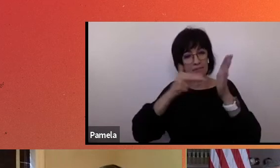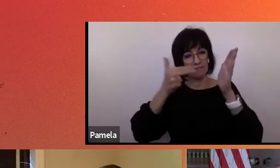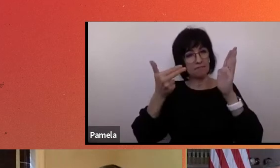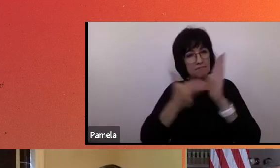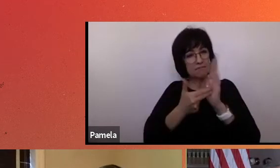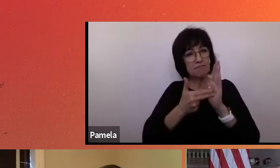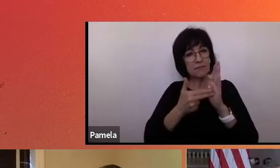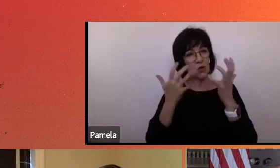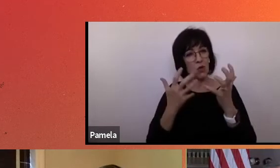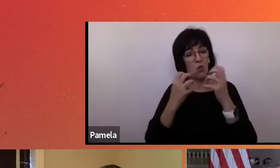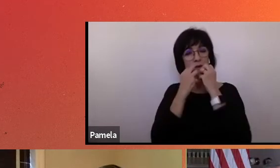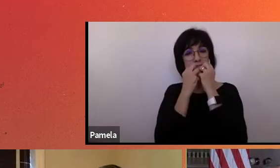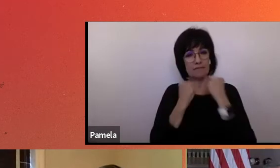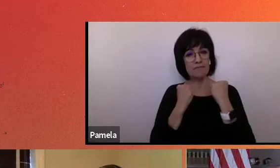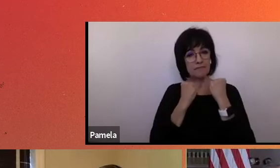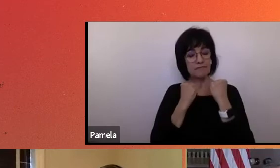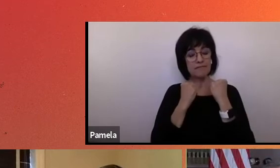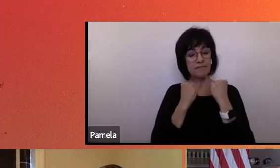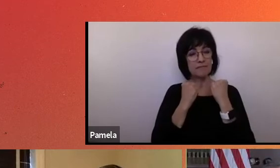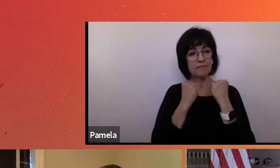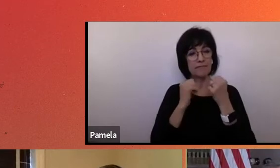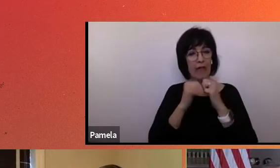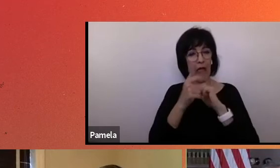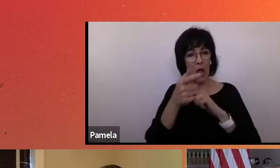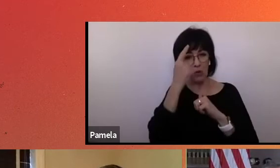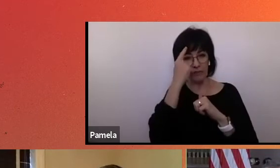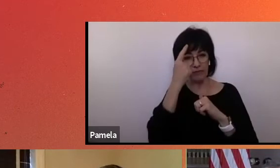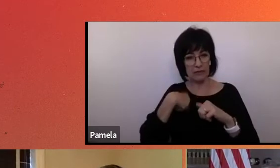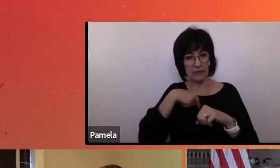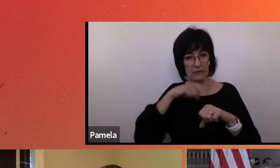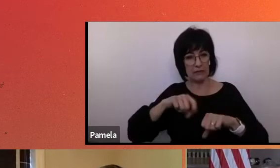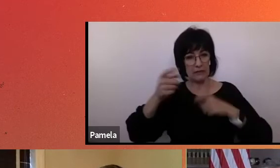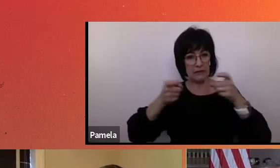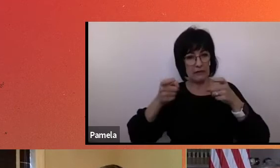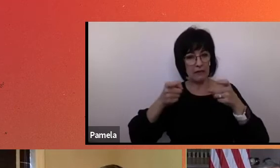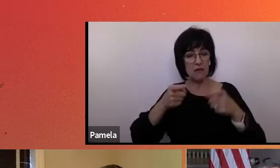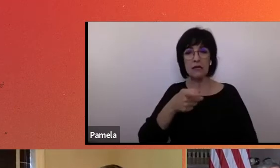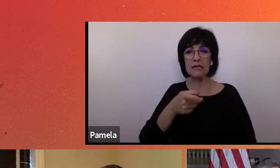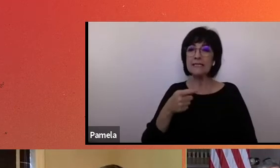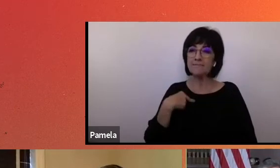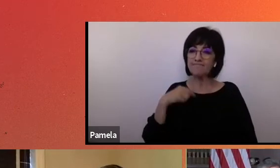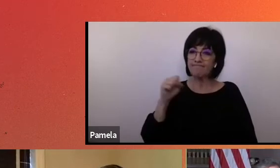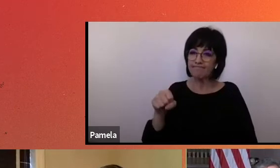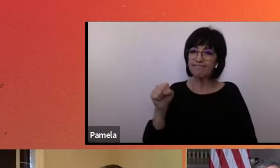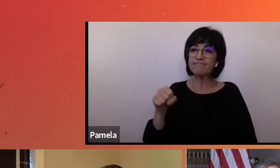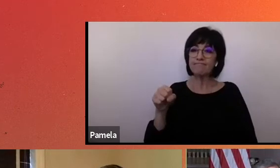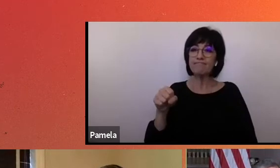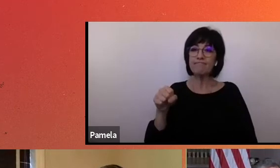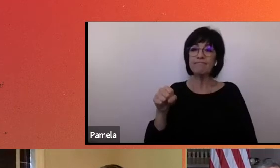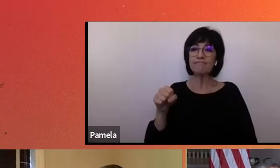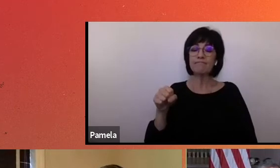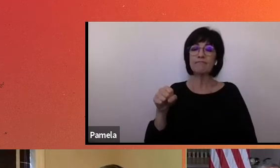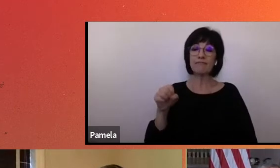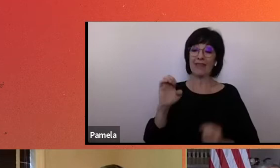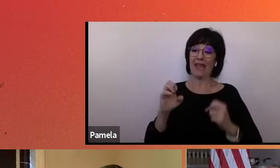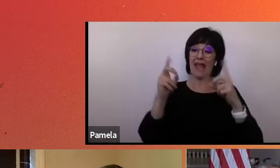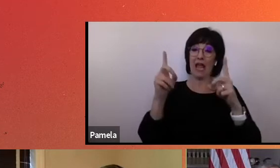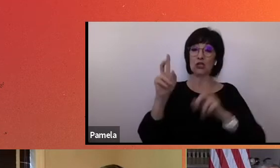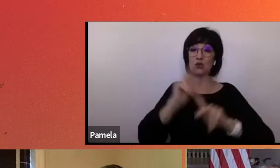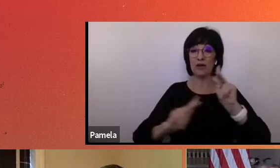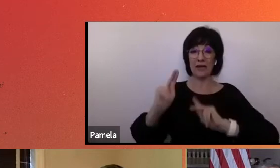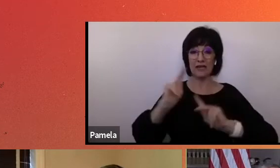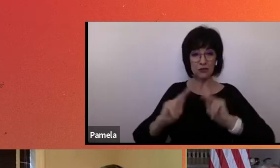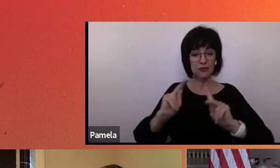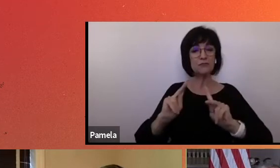There could be some challenges, but I think kind of going on what David's just said, you know, educating people, because mm-hmm. educating people to the tenets